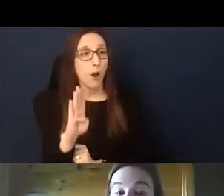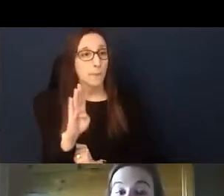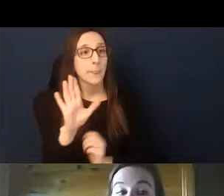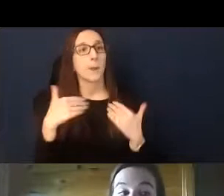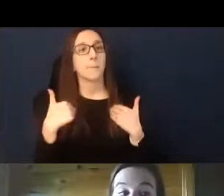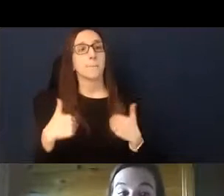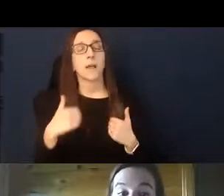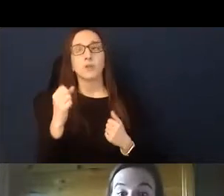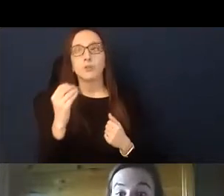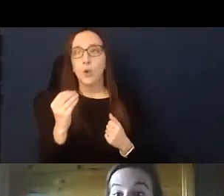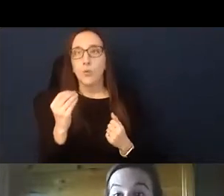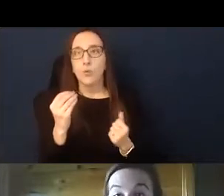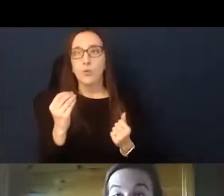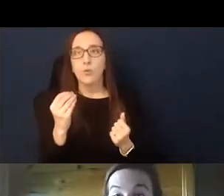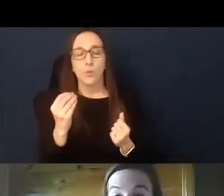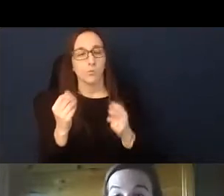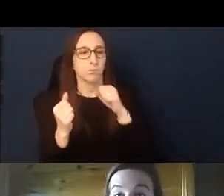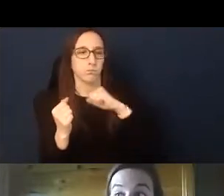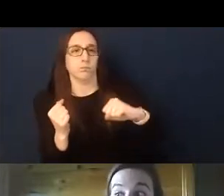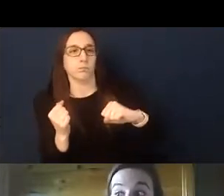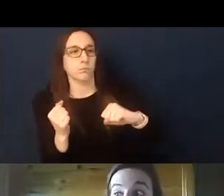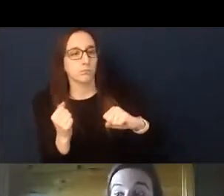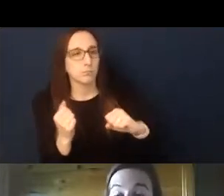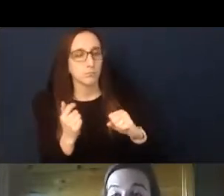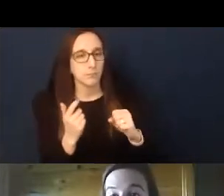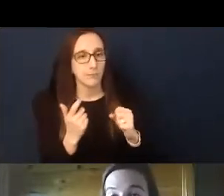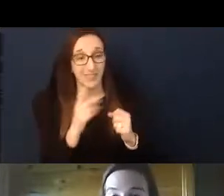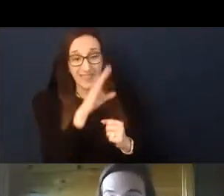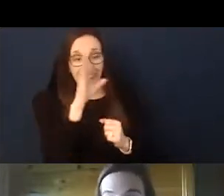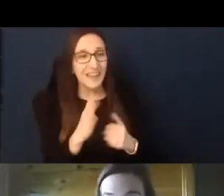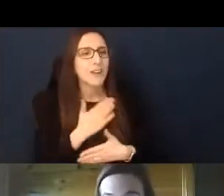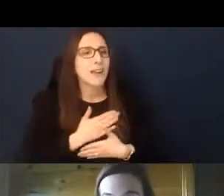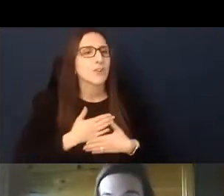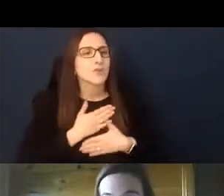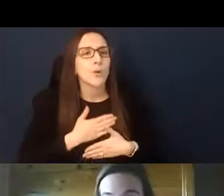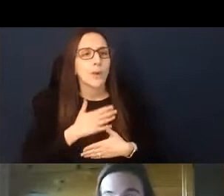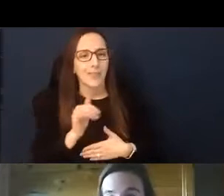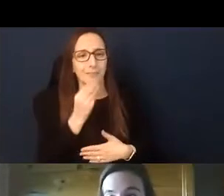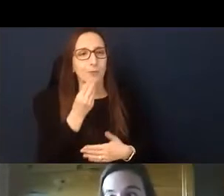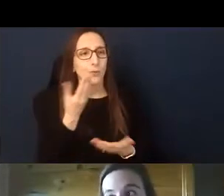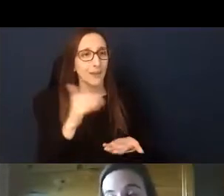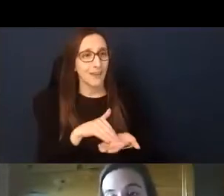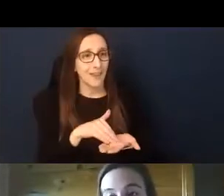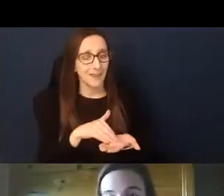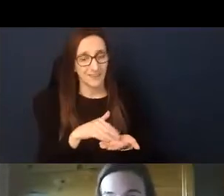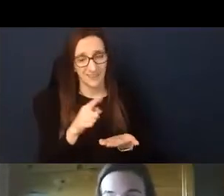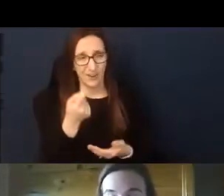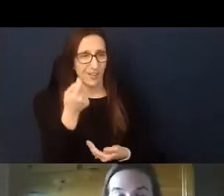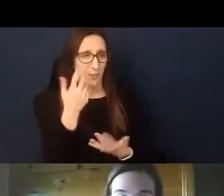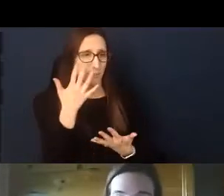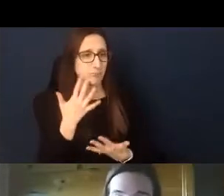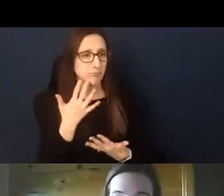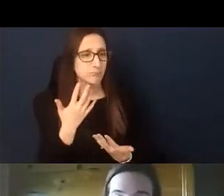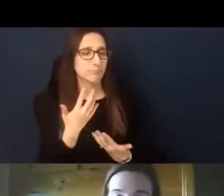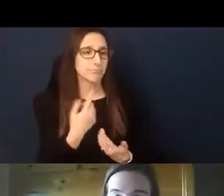so intolerant to it now, and so they can never enjoy that food again. And so that's sad for them. They don't